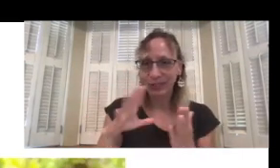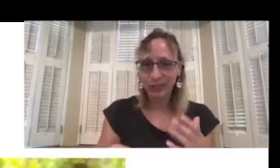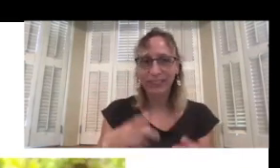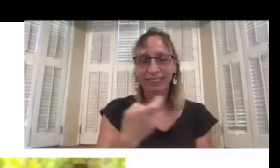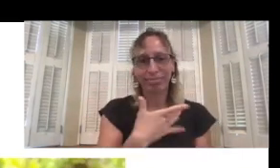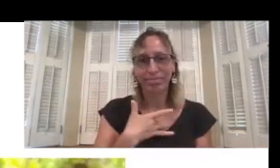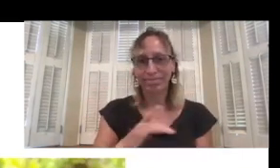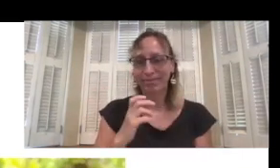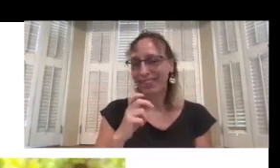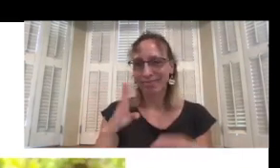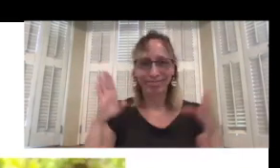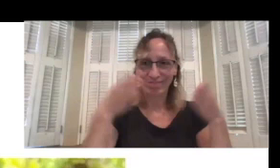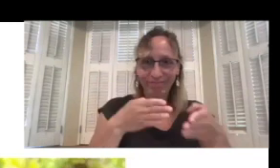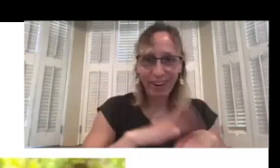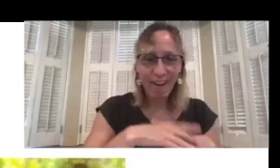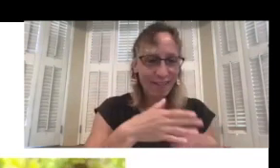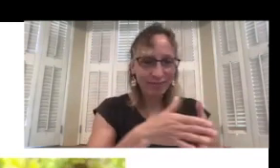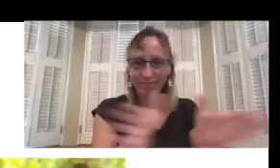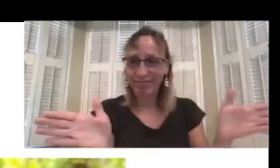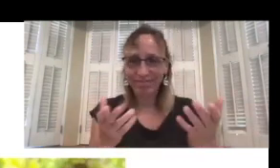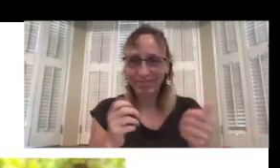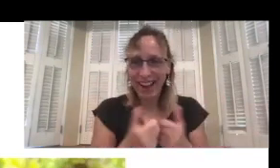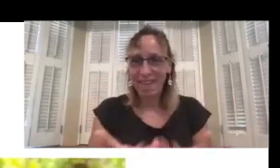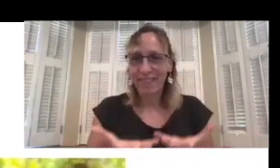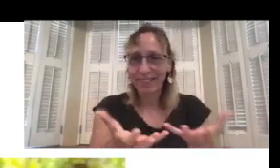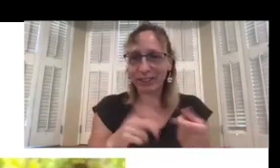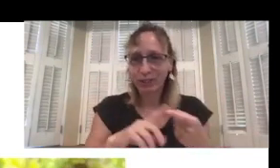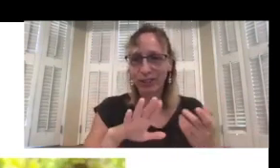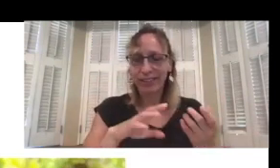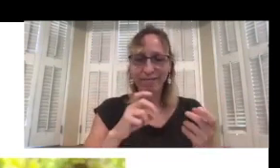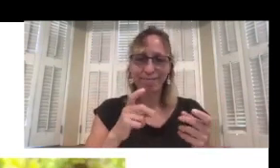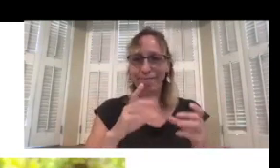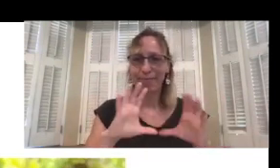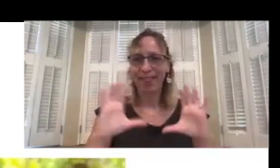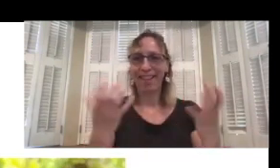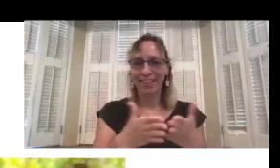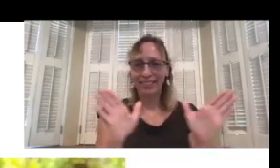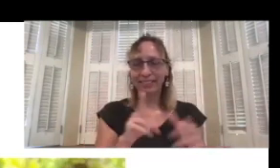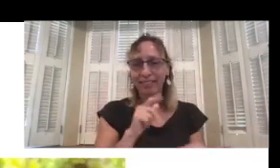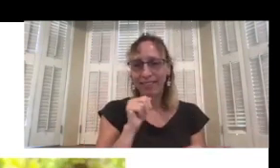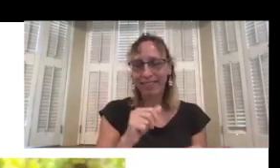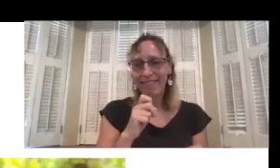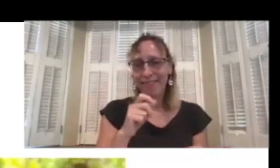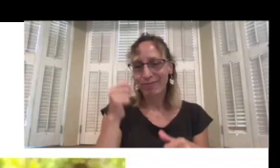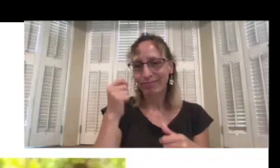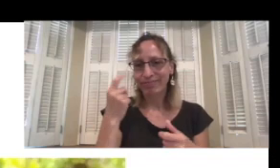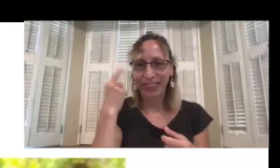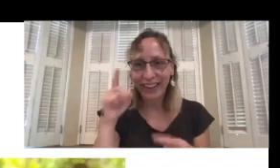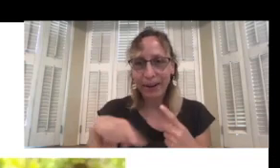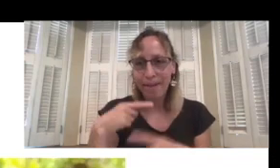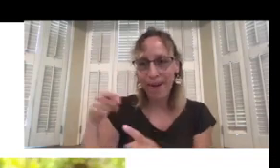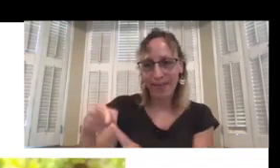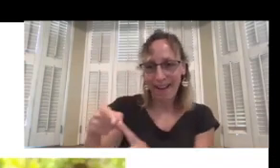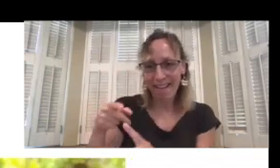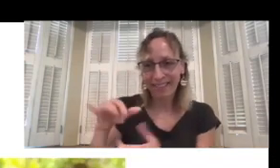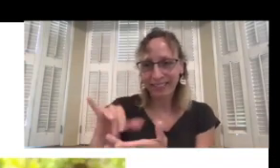in a mainstream environment or a class alone with hearing peers. It's very difficult to figure out how to offer